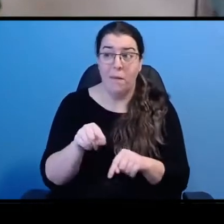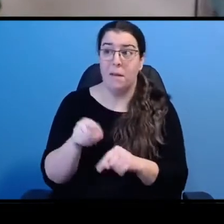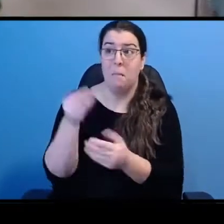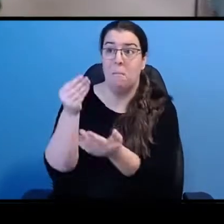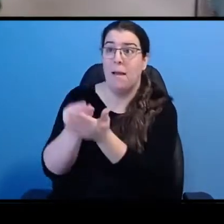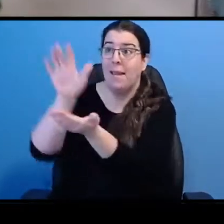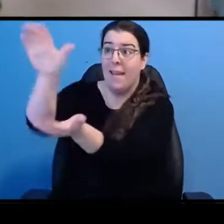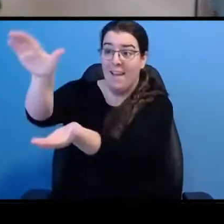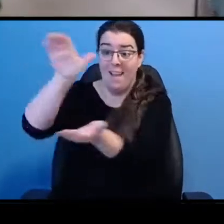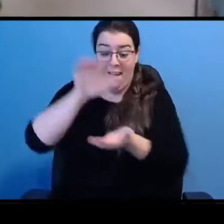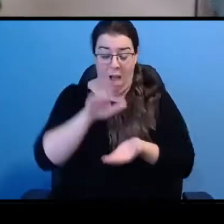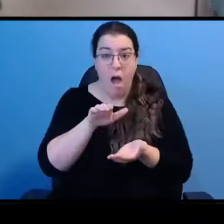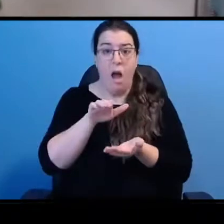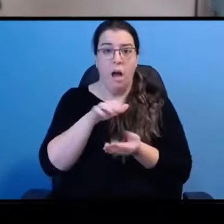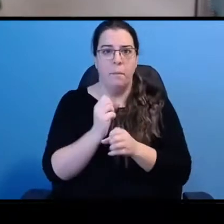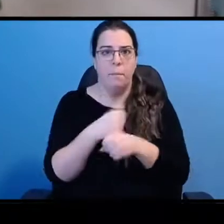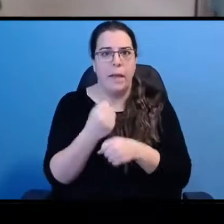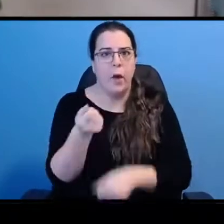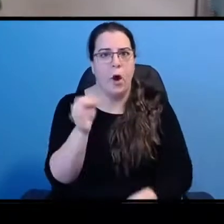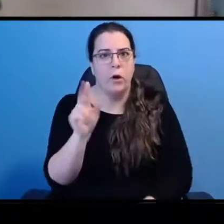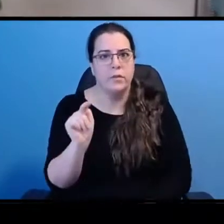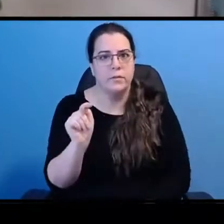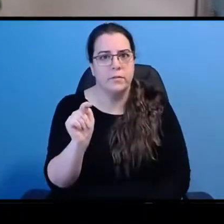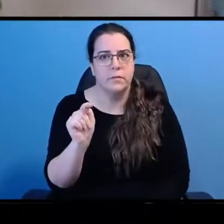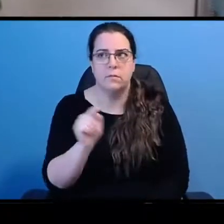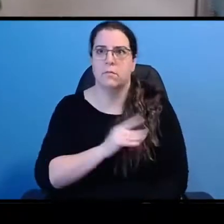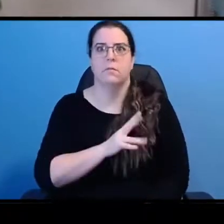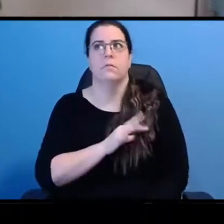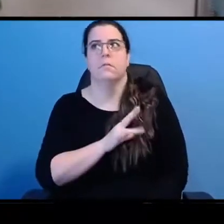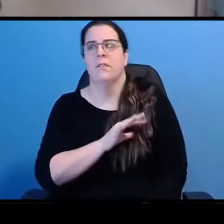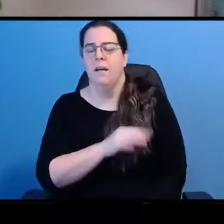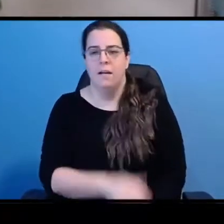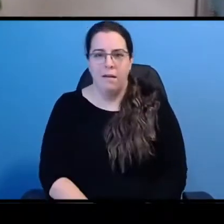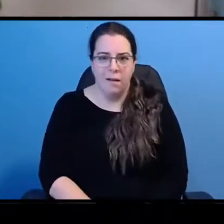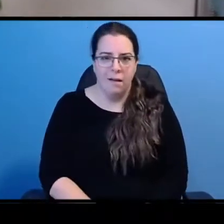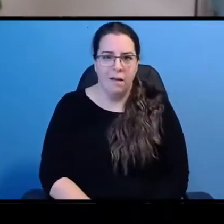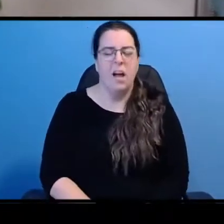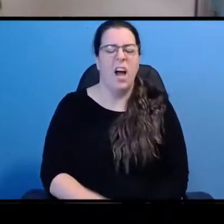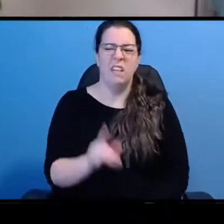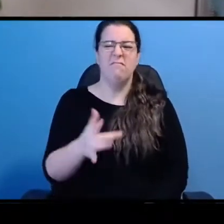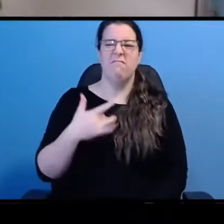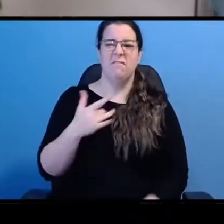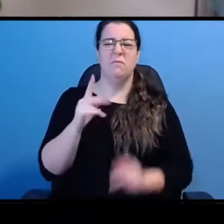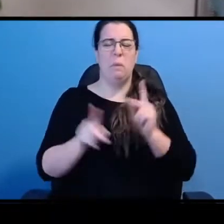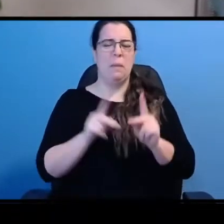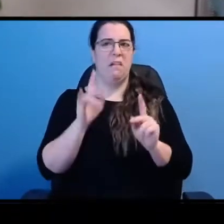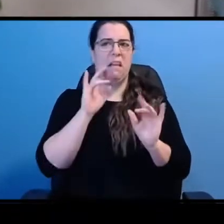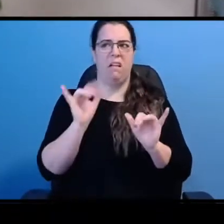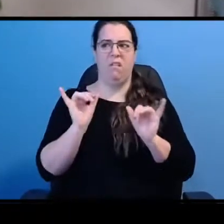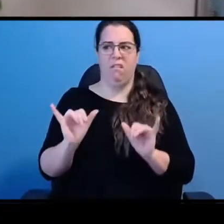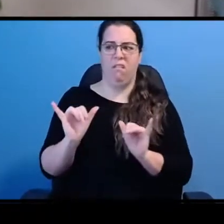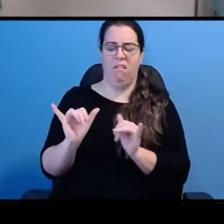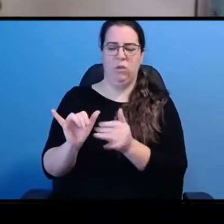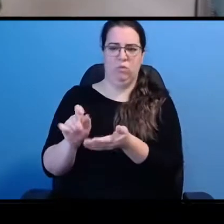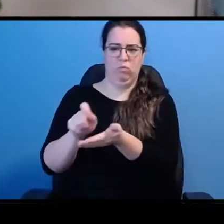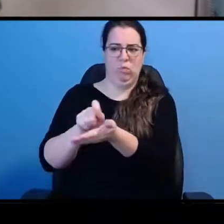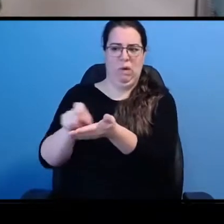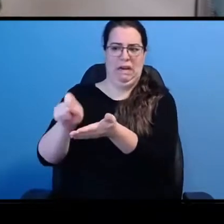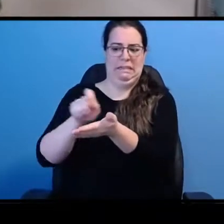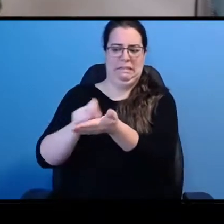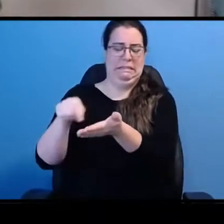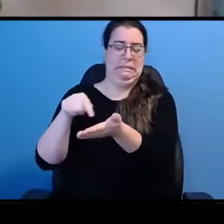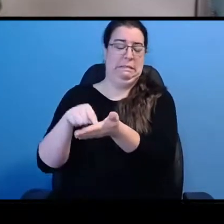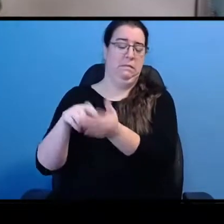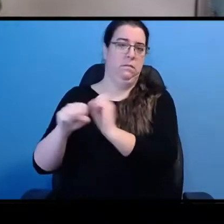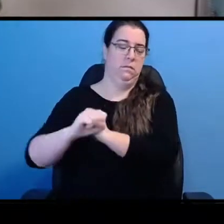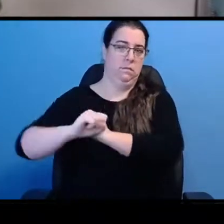right? Oftentimes I think we can think super negatively about grant writing because it is a long